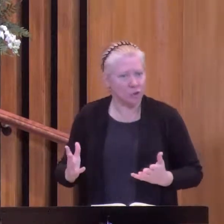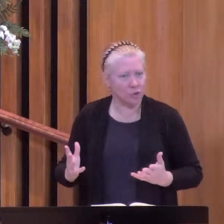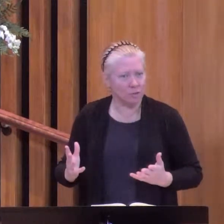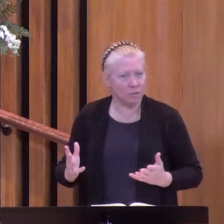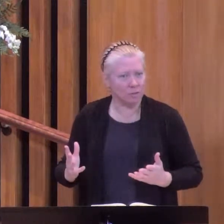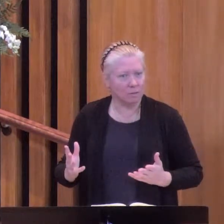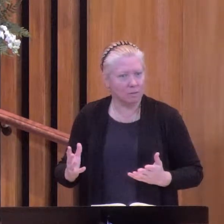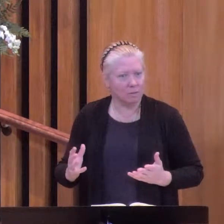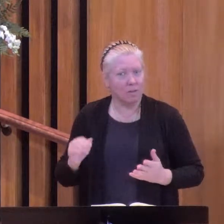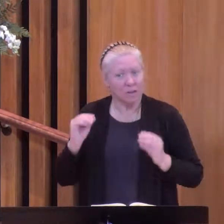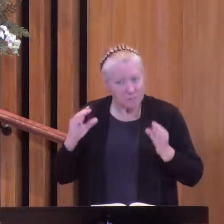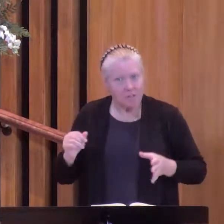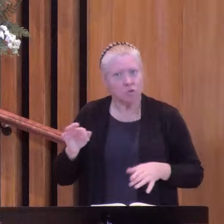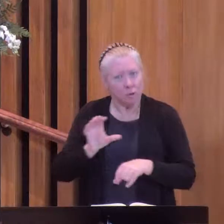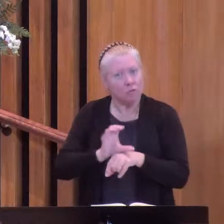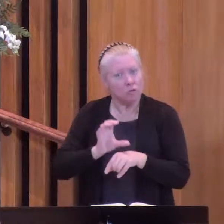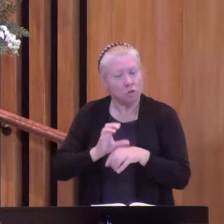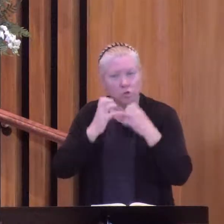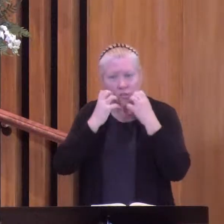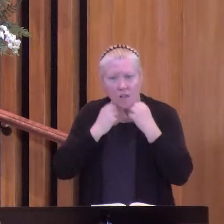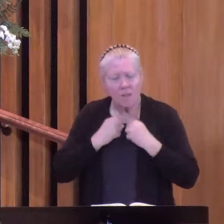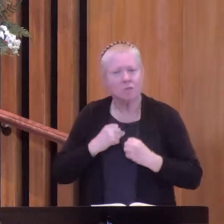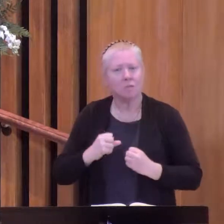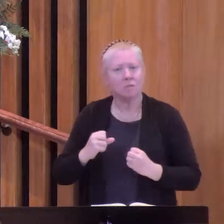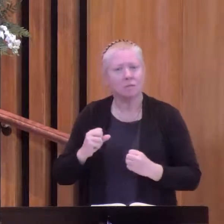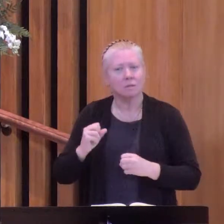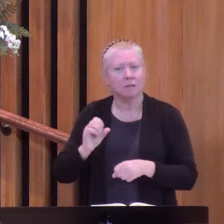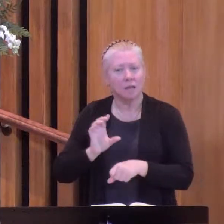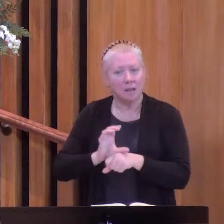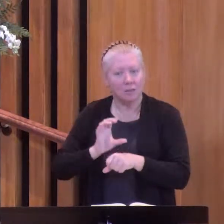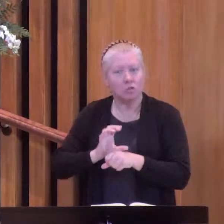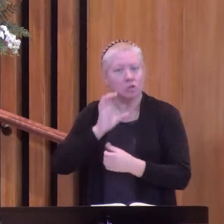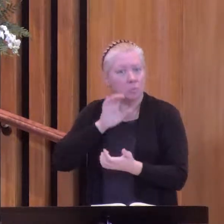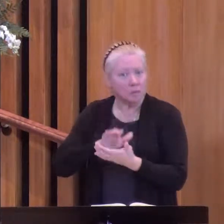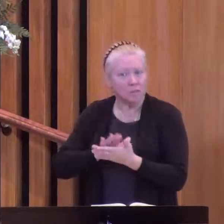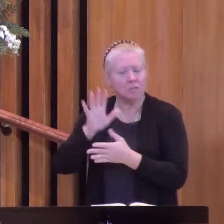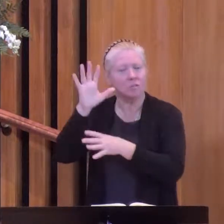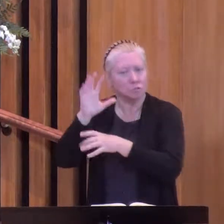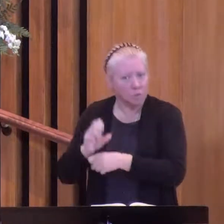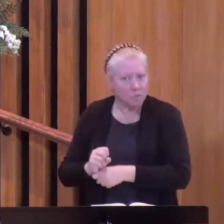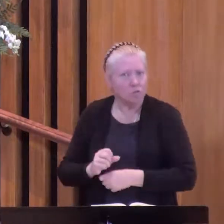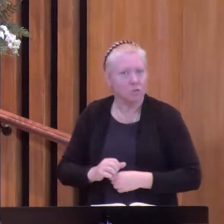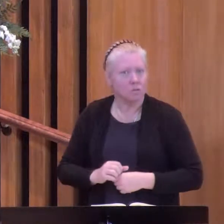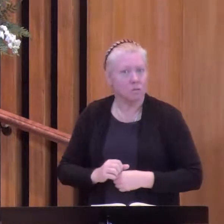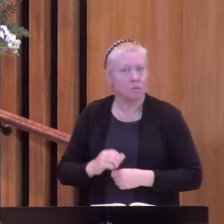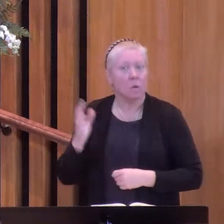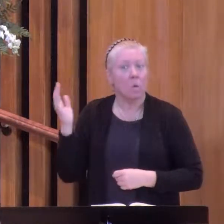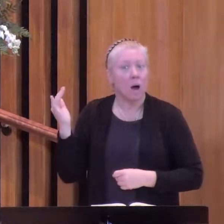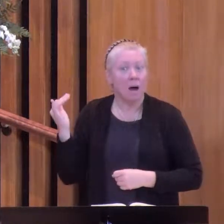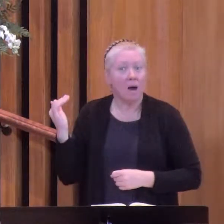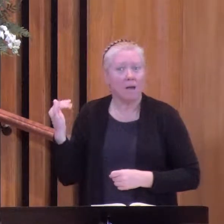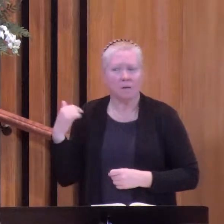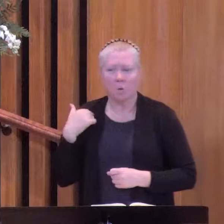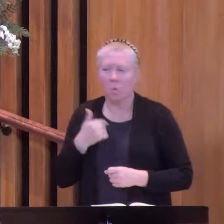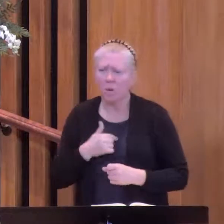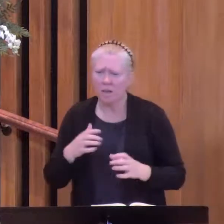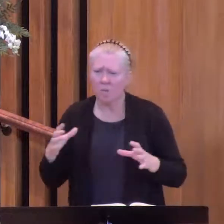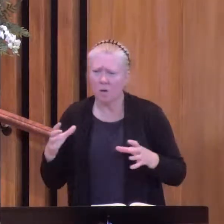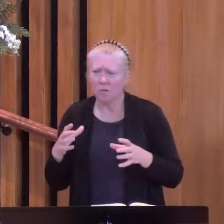from the culture, the idea in society that tries